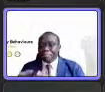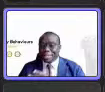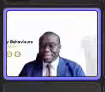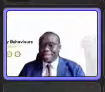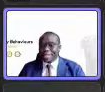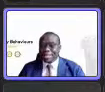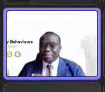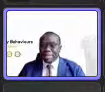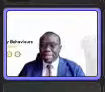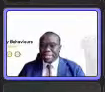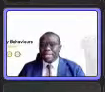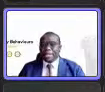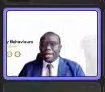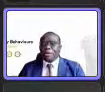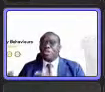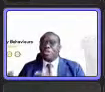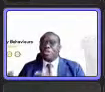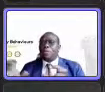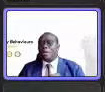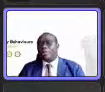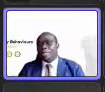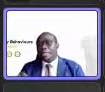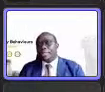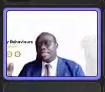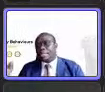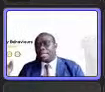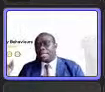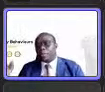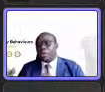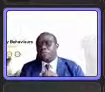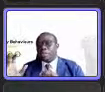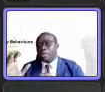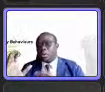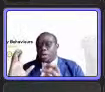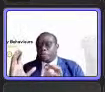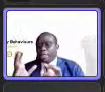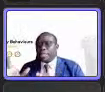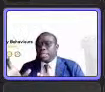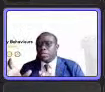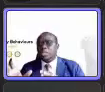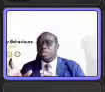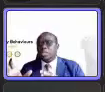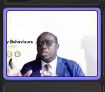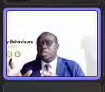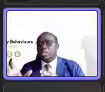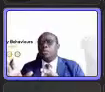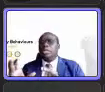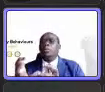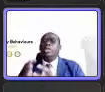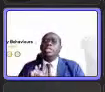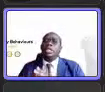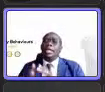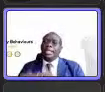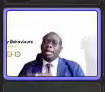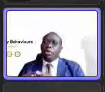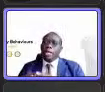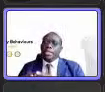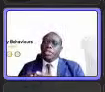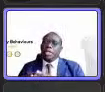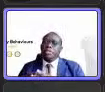one of the biggest emitters, and also one of the biggest, one of the industries in